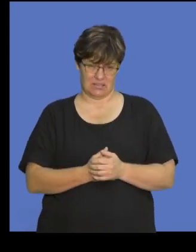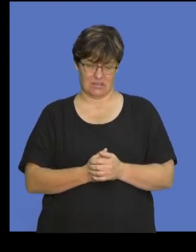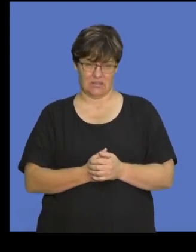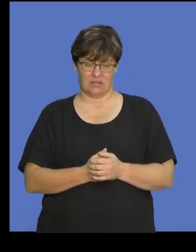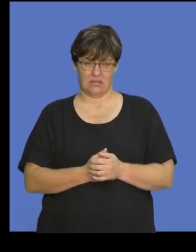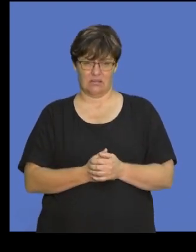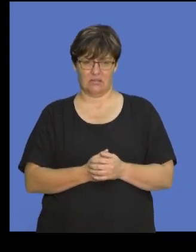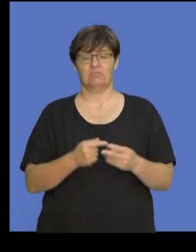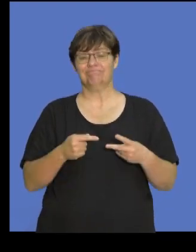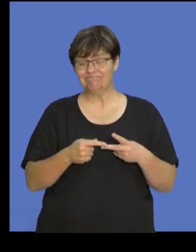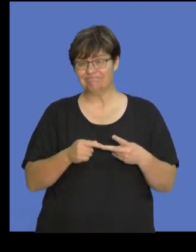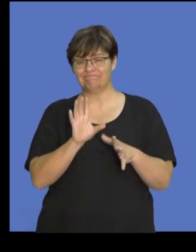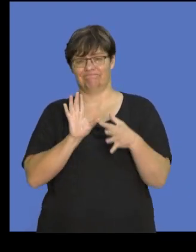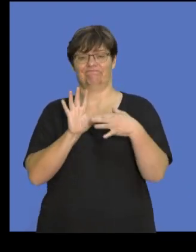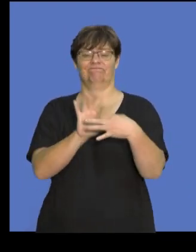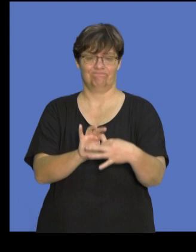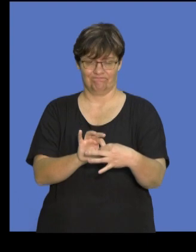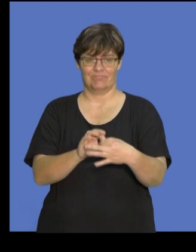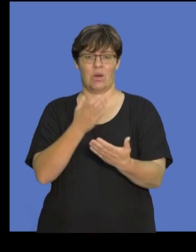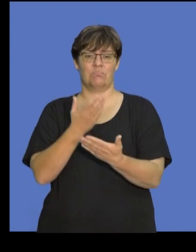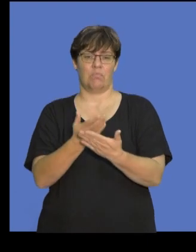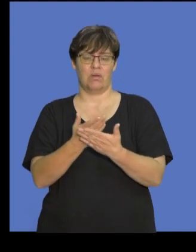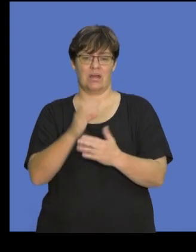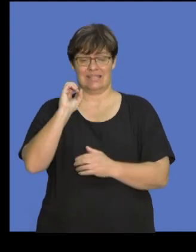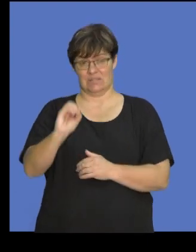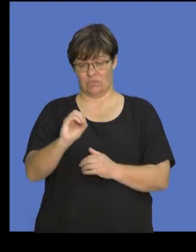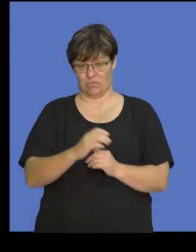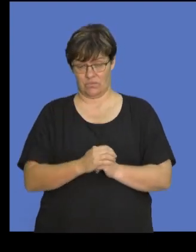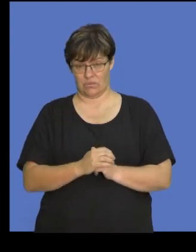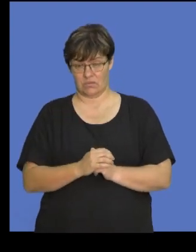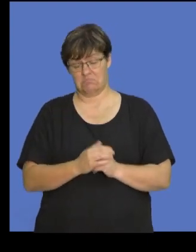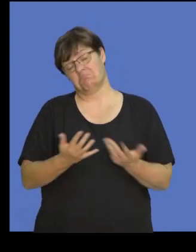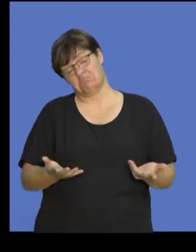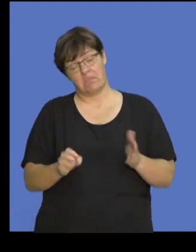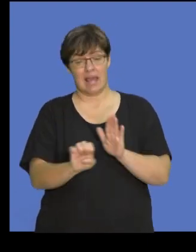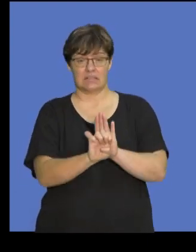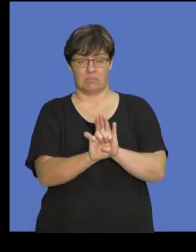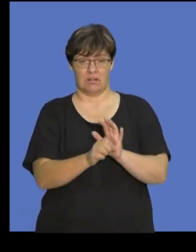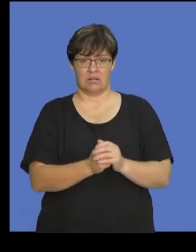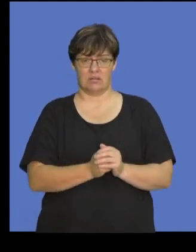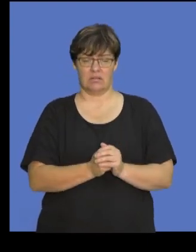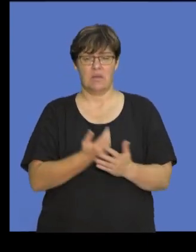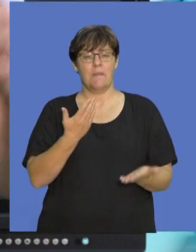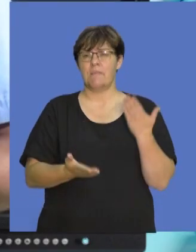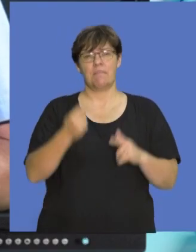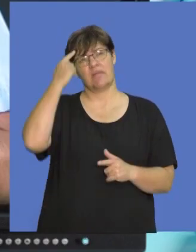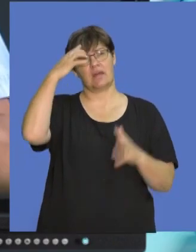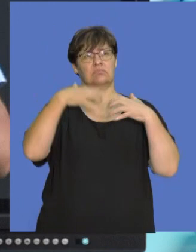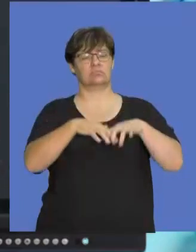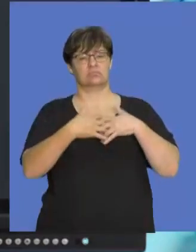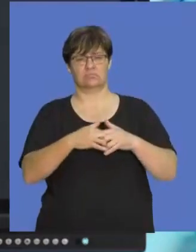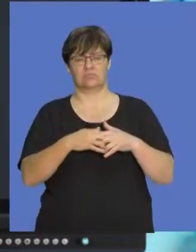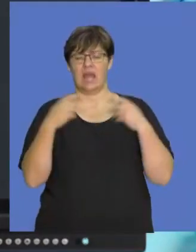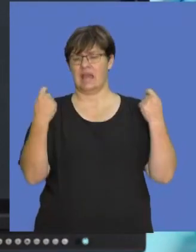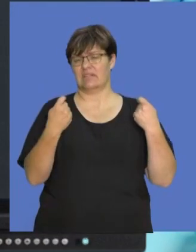and then they have associated with them a probability of 0. So say, for example, if we had to think about